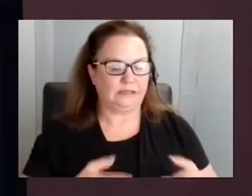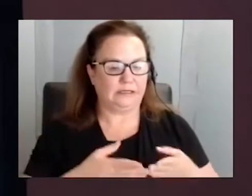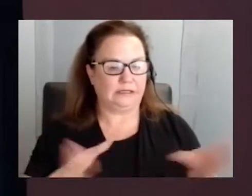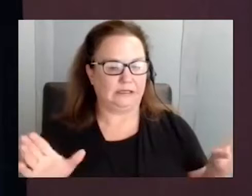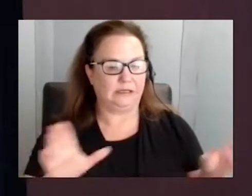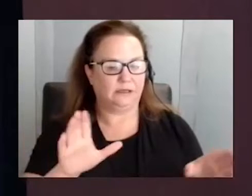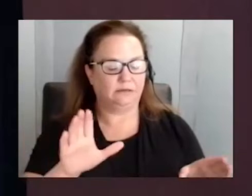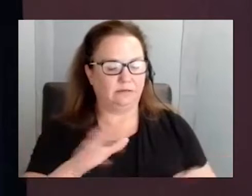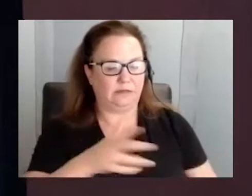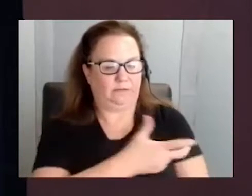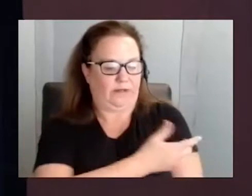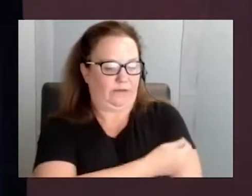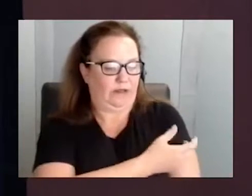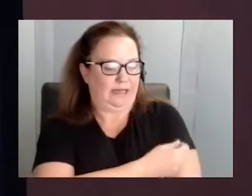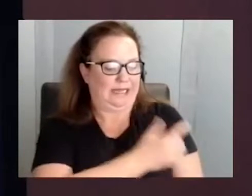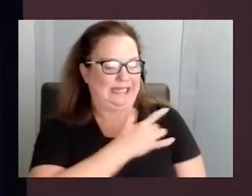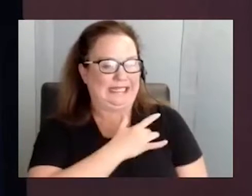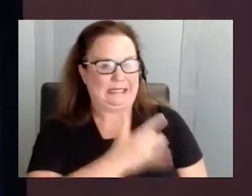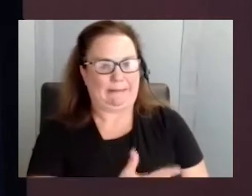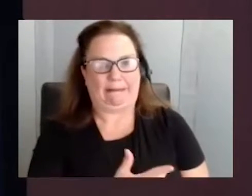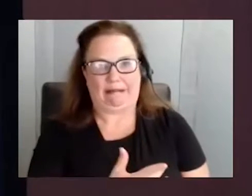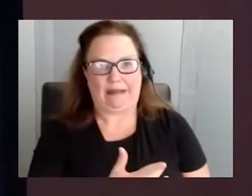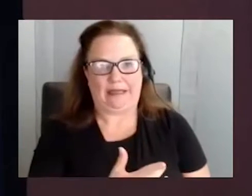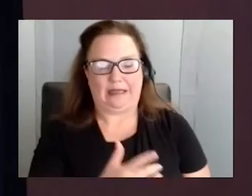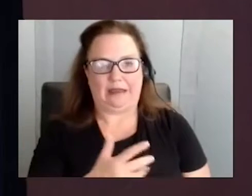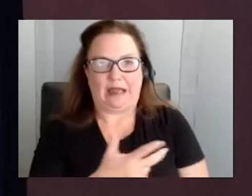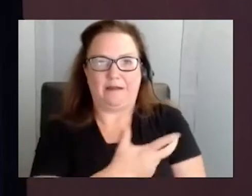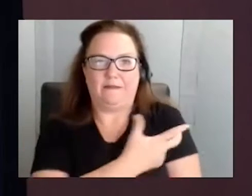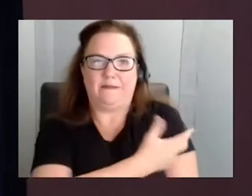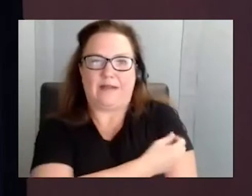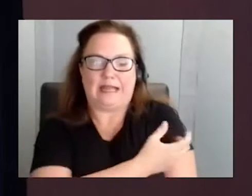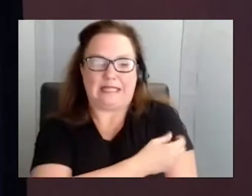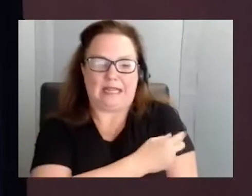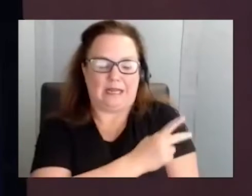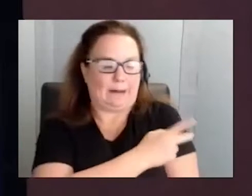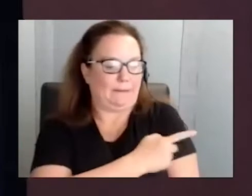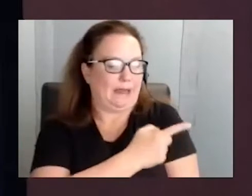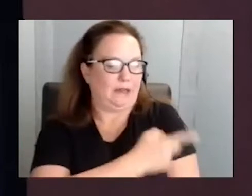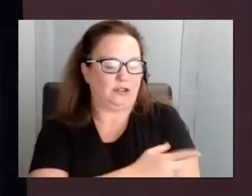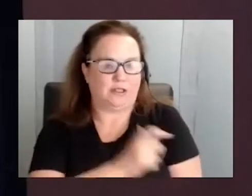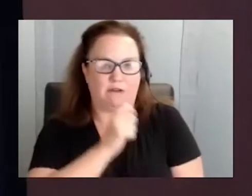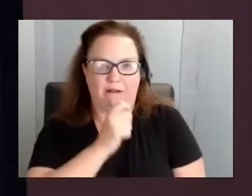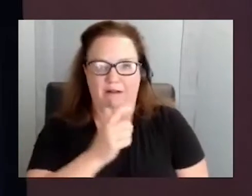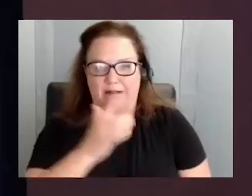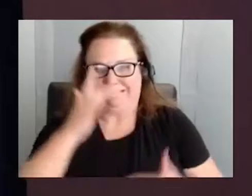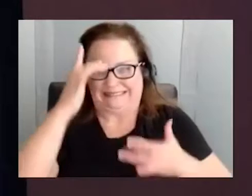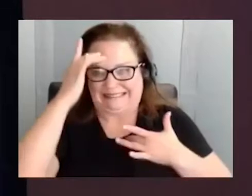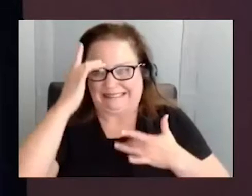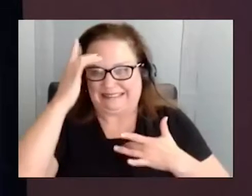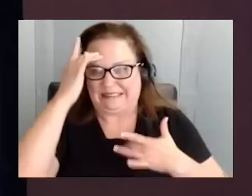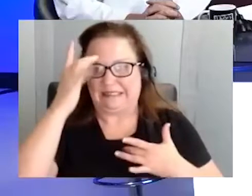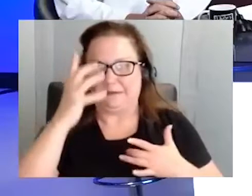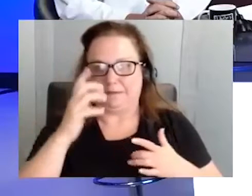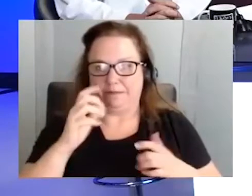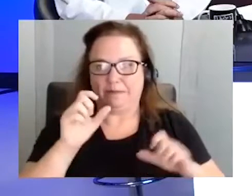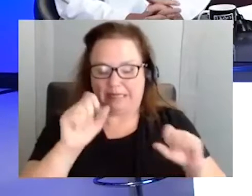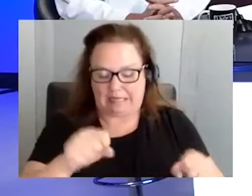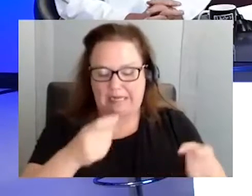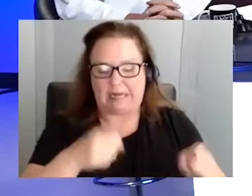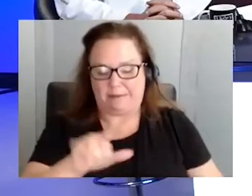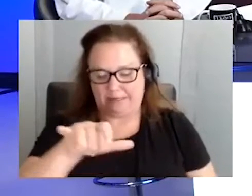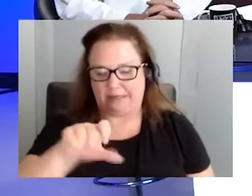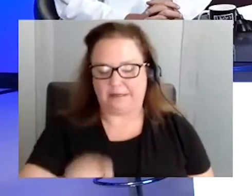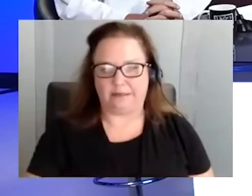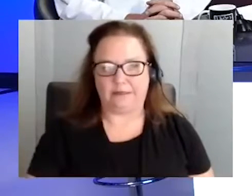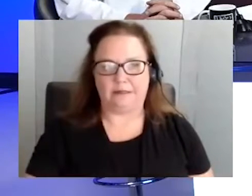is that typically our vaccinated patients are not symptomatic. But can it happen? Yeah. Yes. Yeah, but